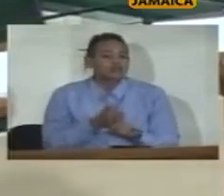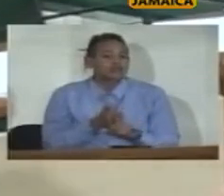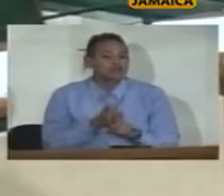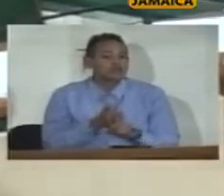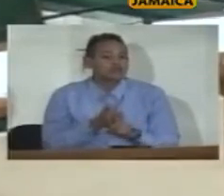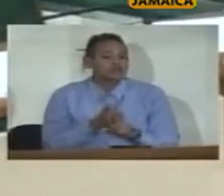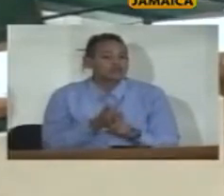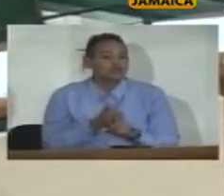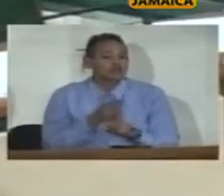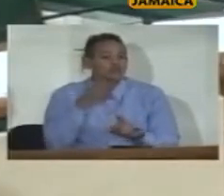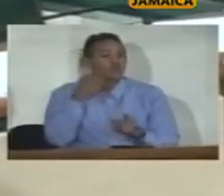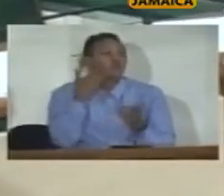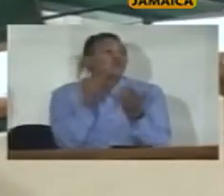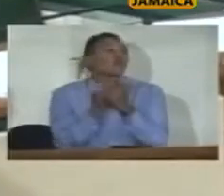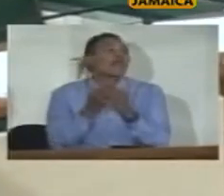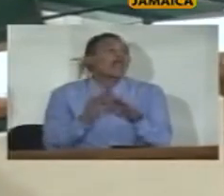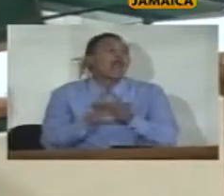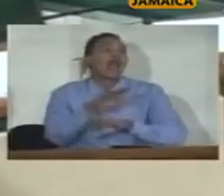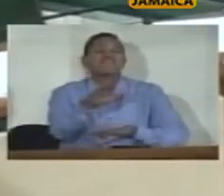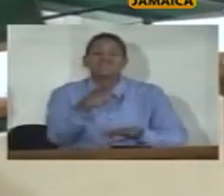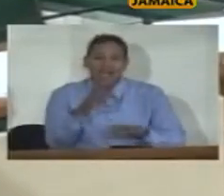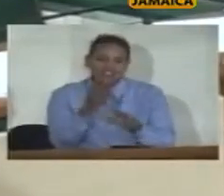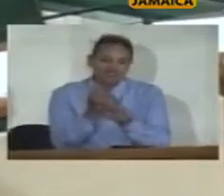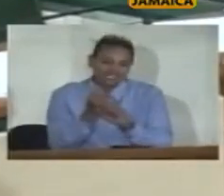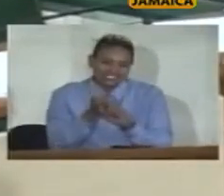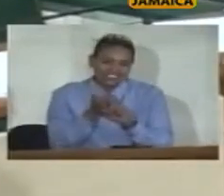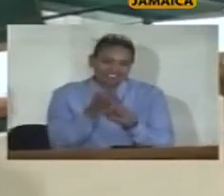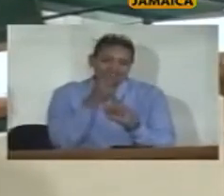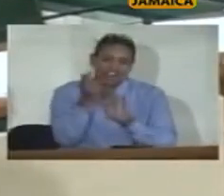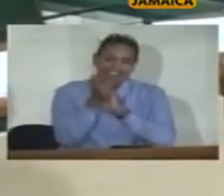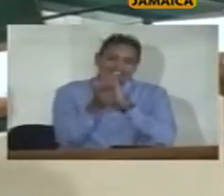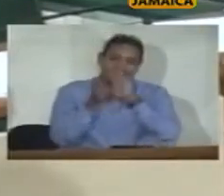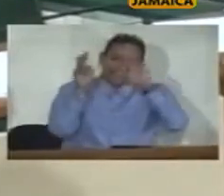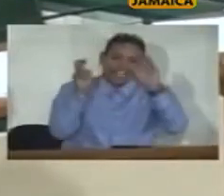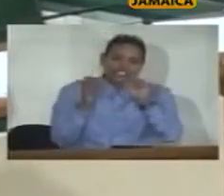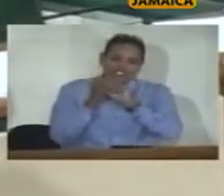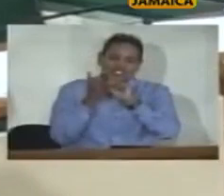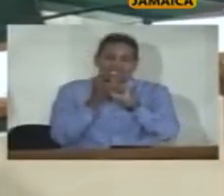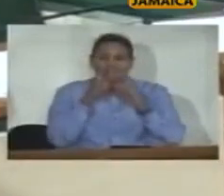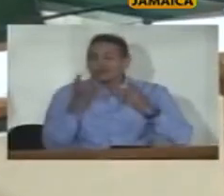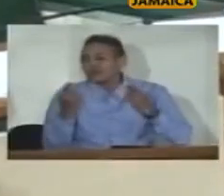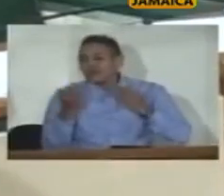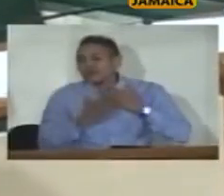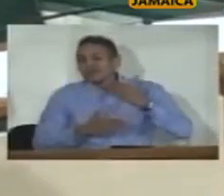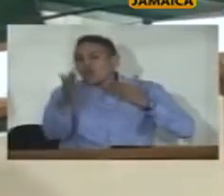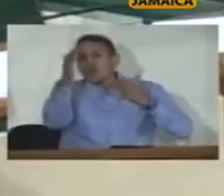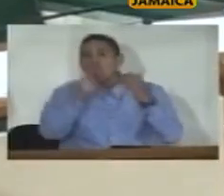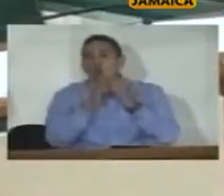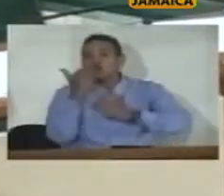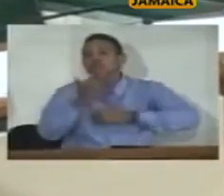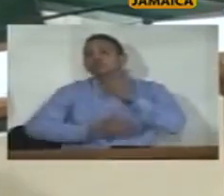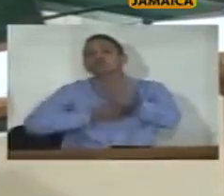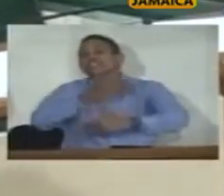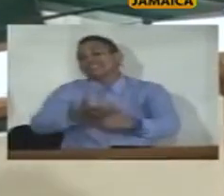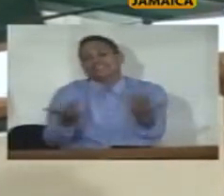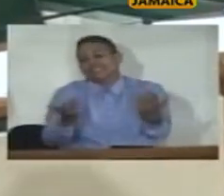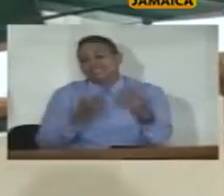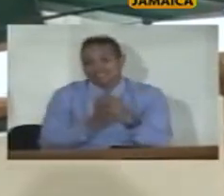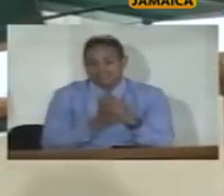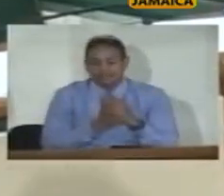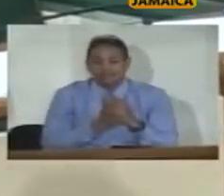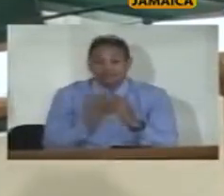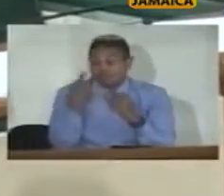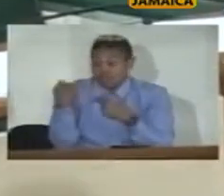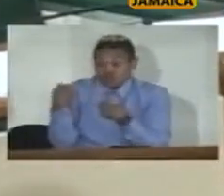well advised in terms of legal matters and the way forward, how to proceed. And so